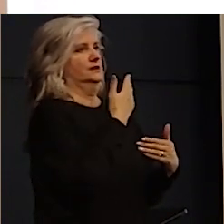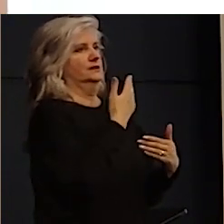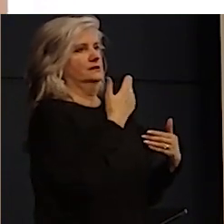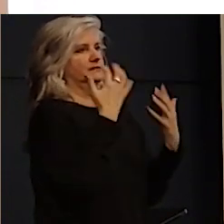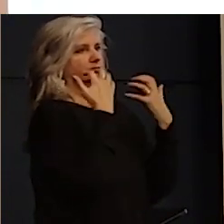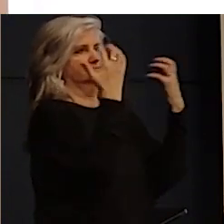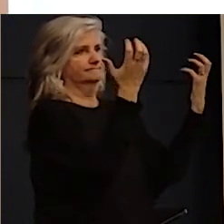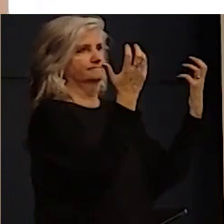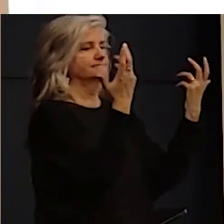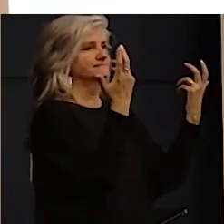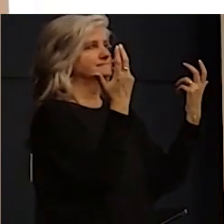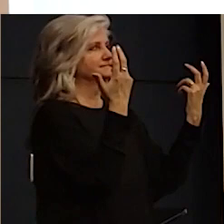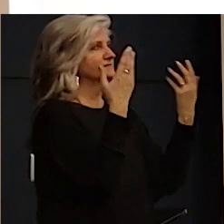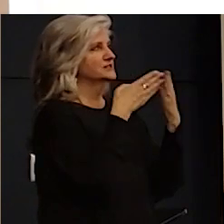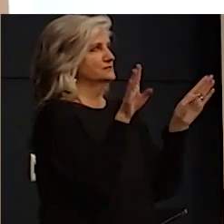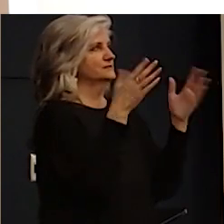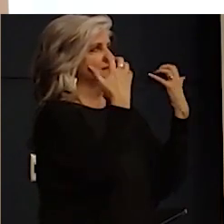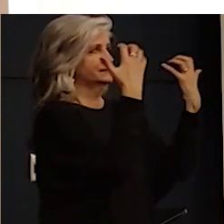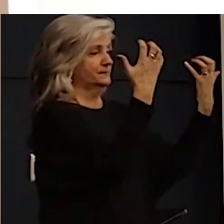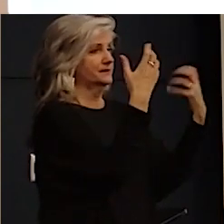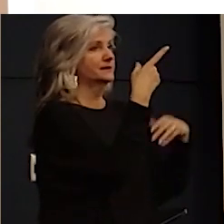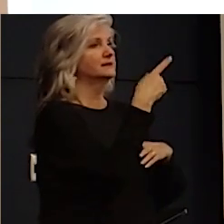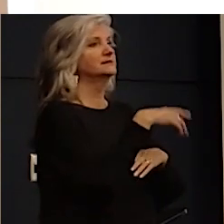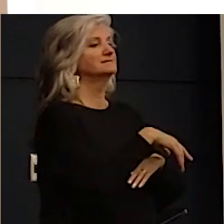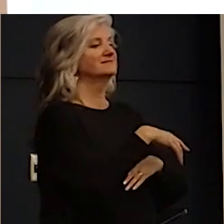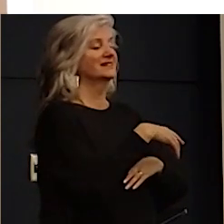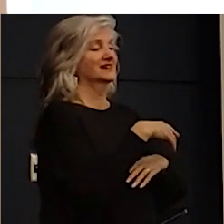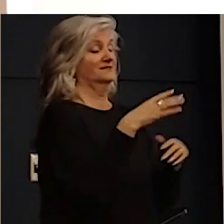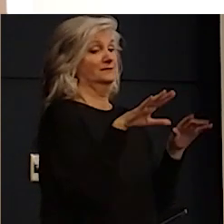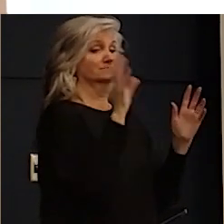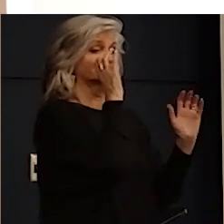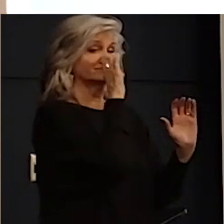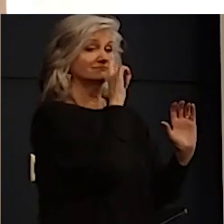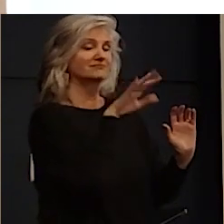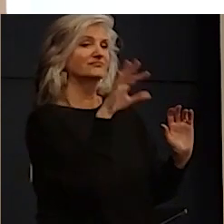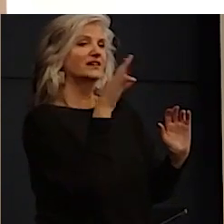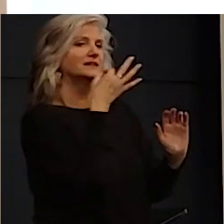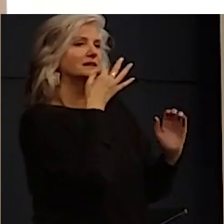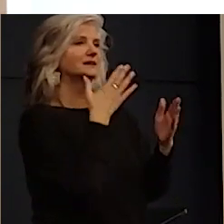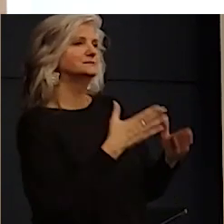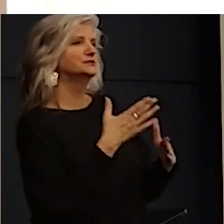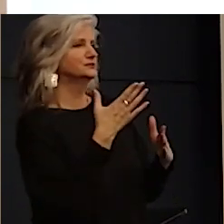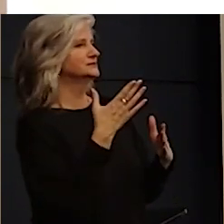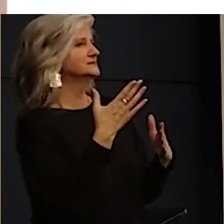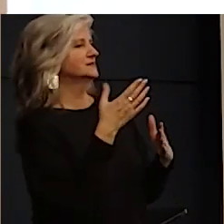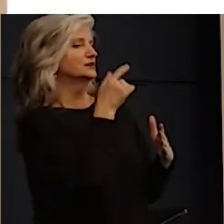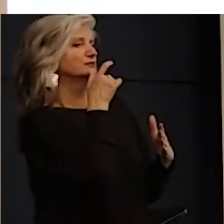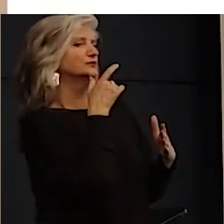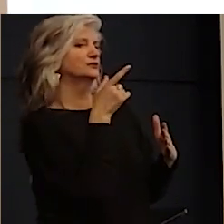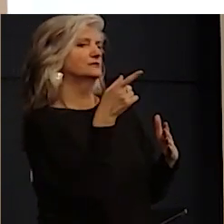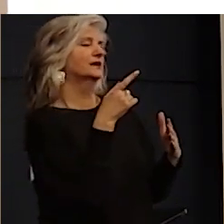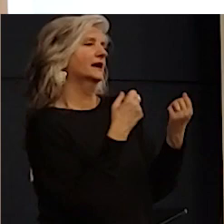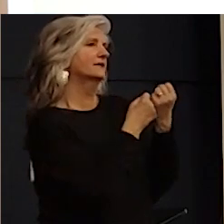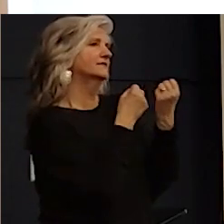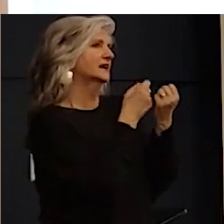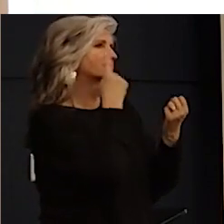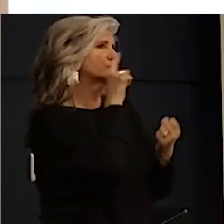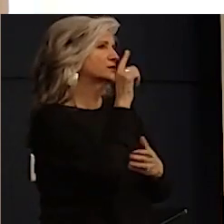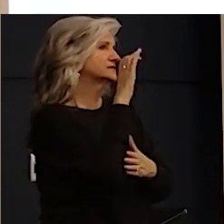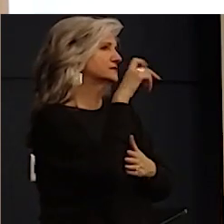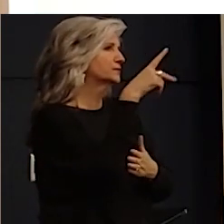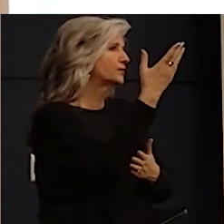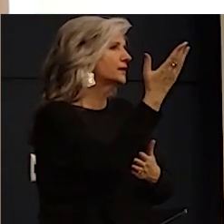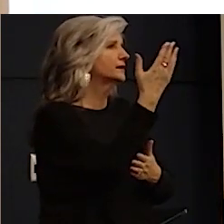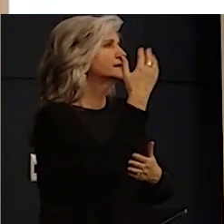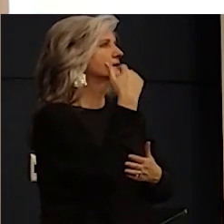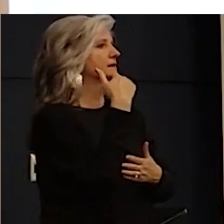out across the country and hire the best experts to help them advocate for higher profit margins or special treatment for various types of